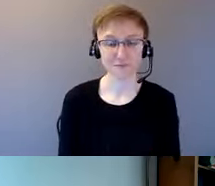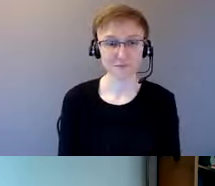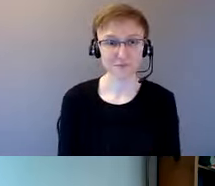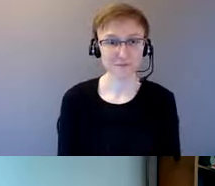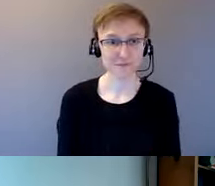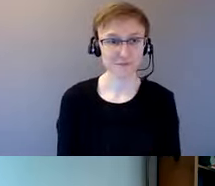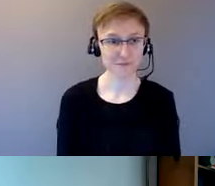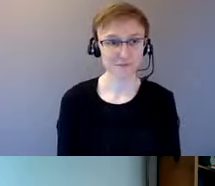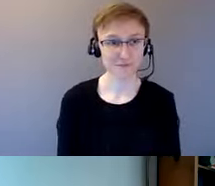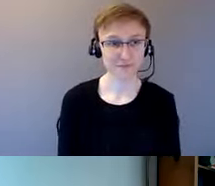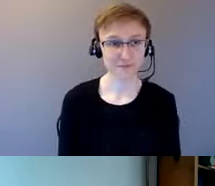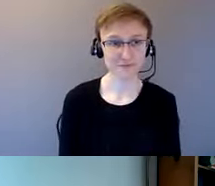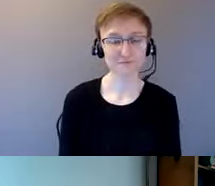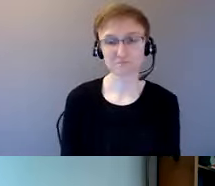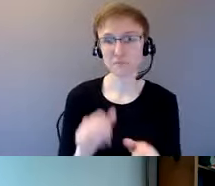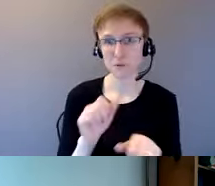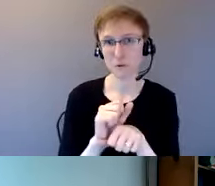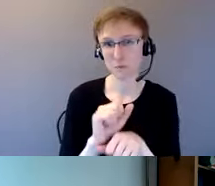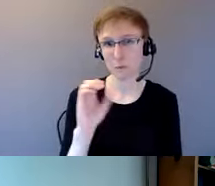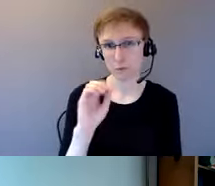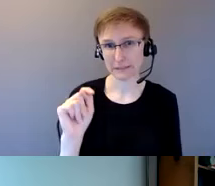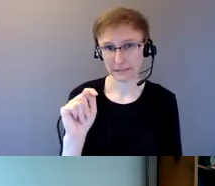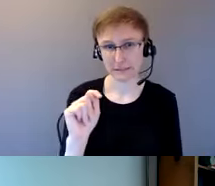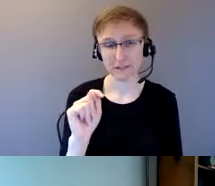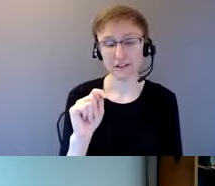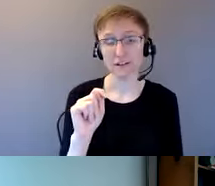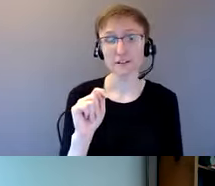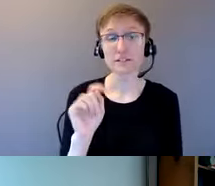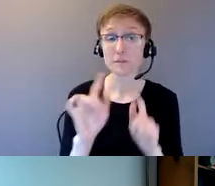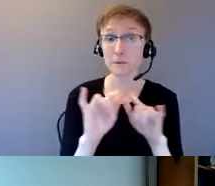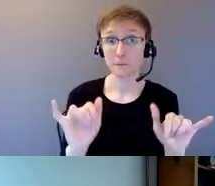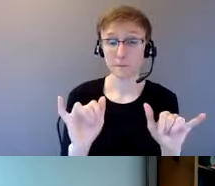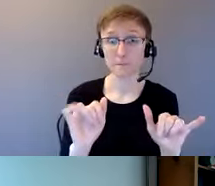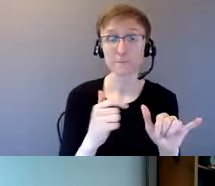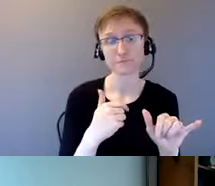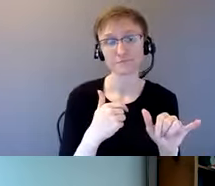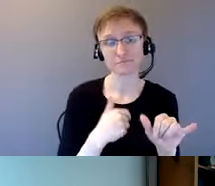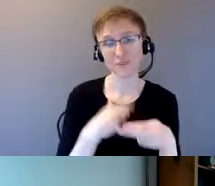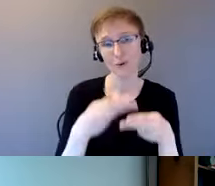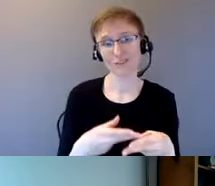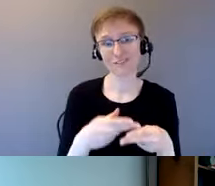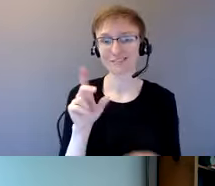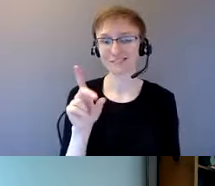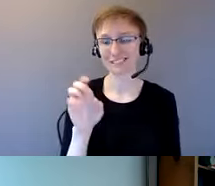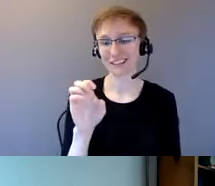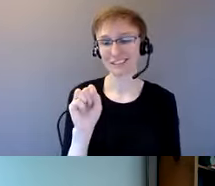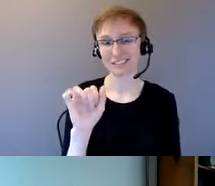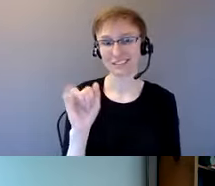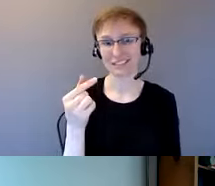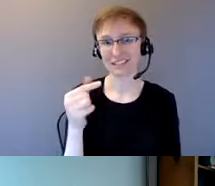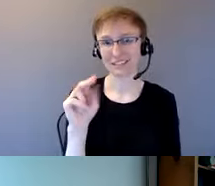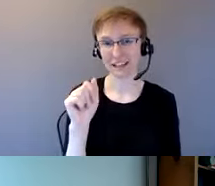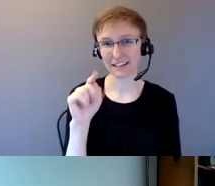In addition to being an occupational therapist, I am what's called a designated capacity assessor. So you can imagine it's